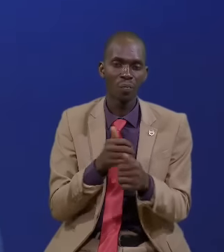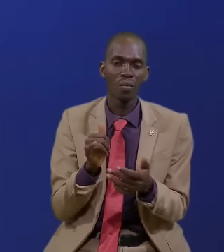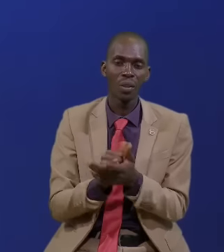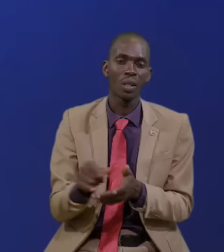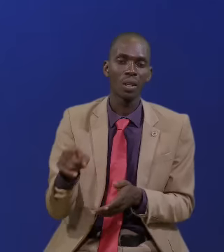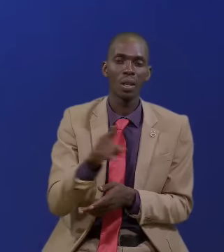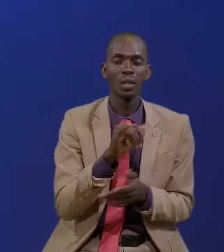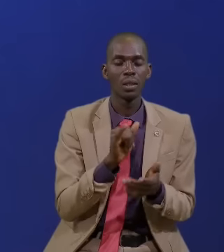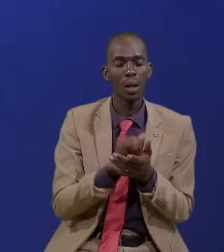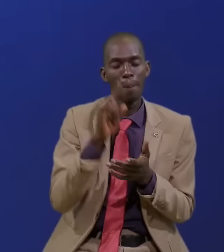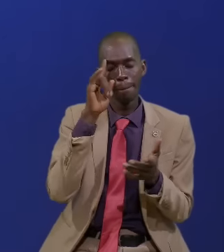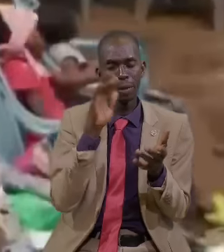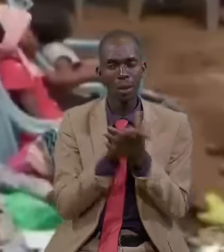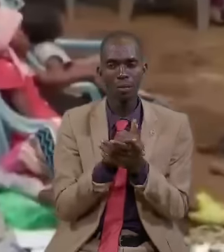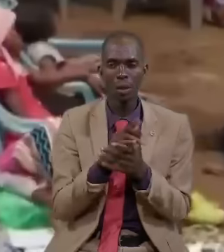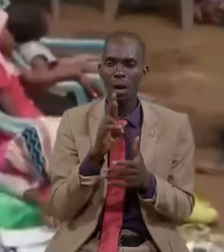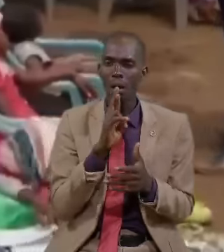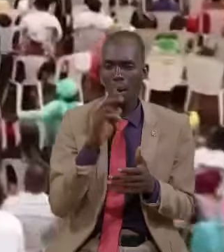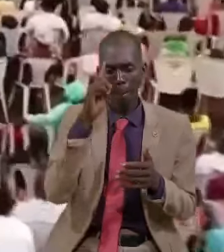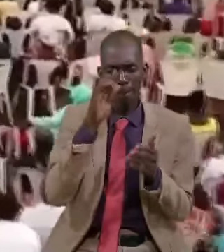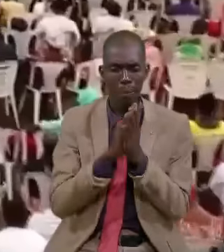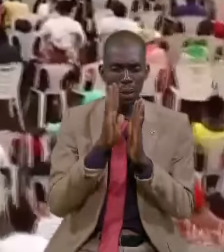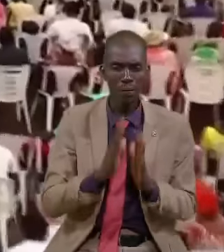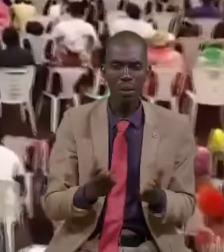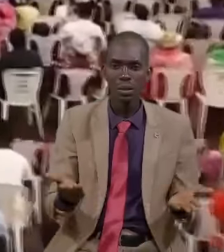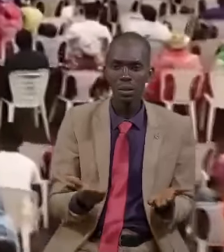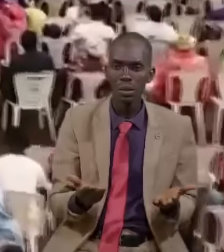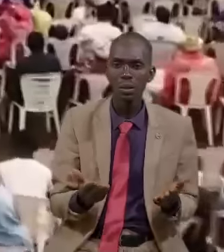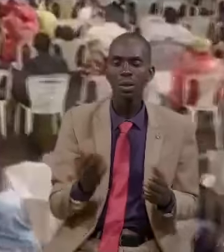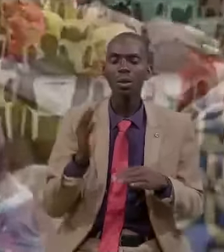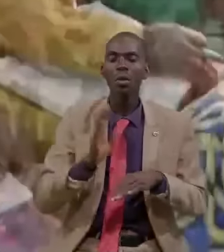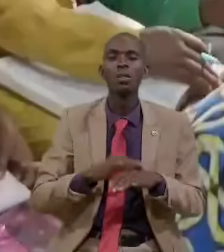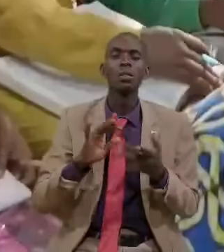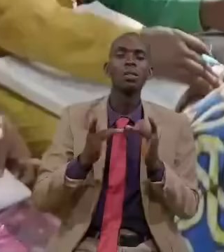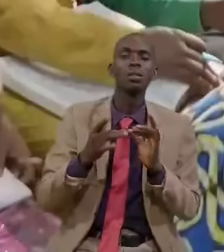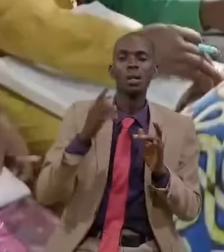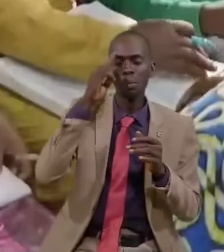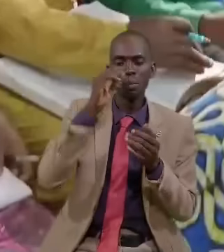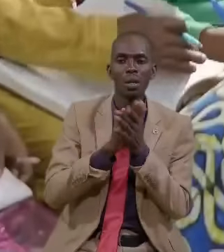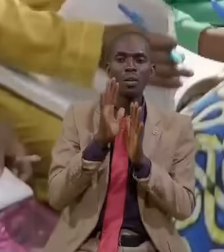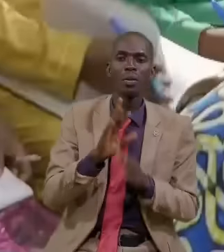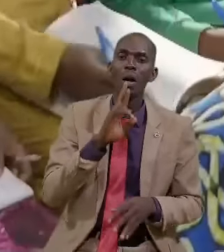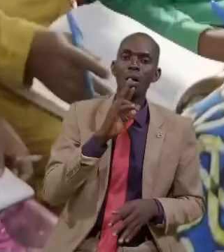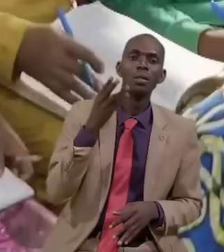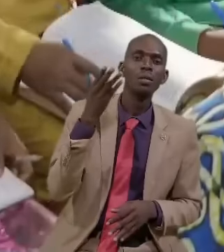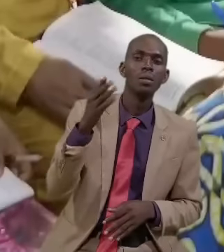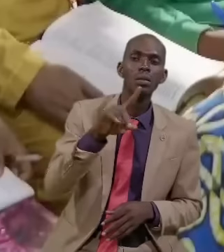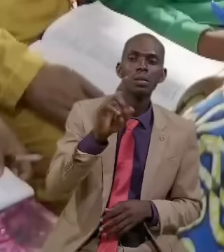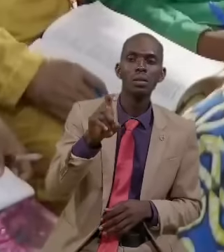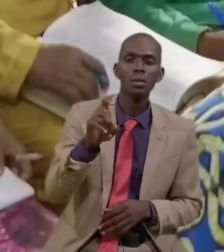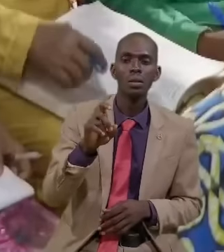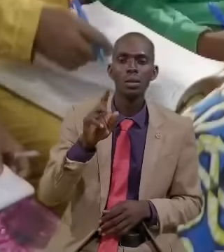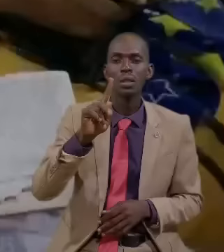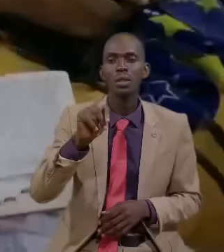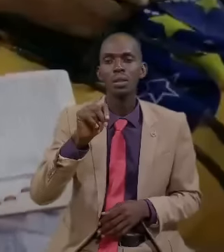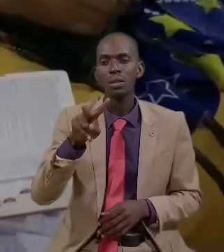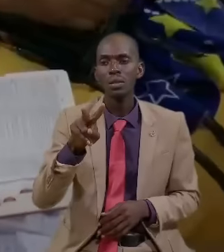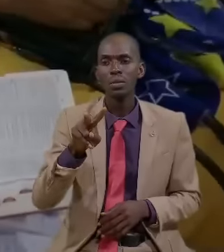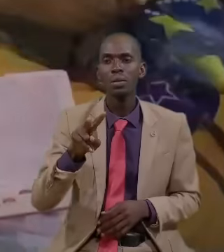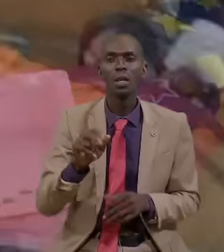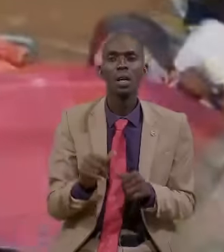the believers there? Online, the believers are there. Television, radio, every